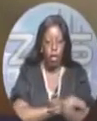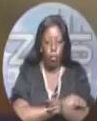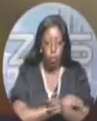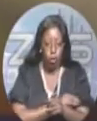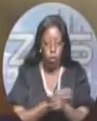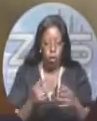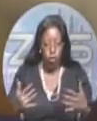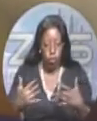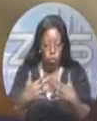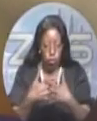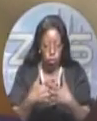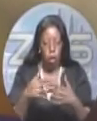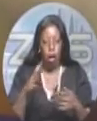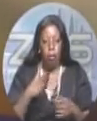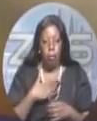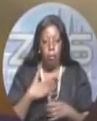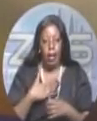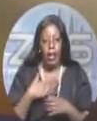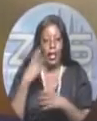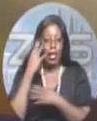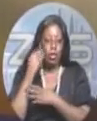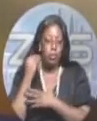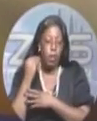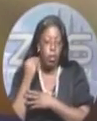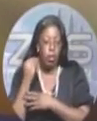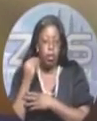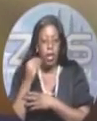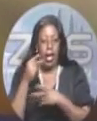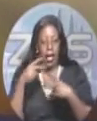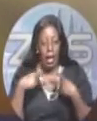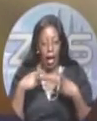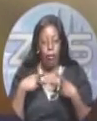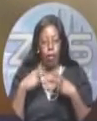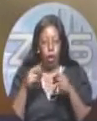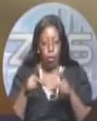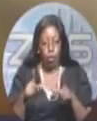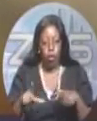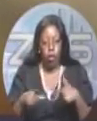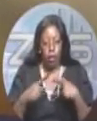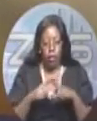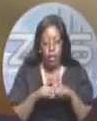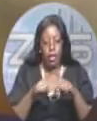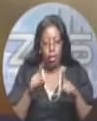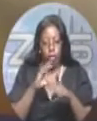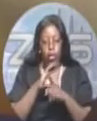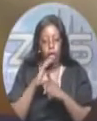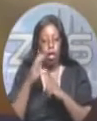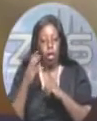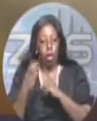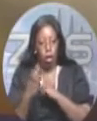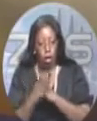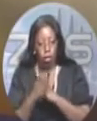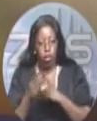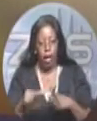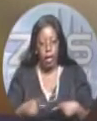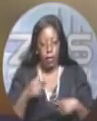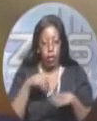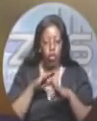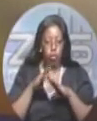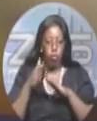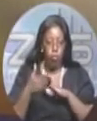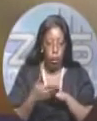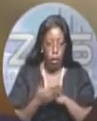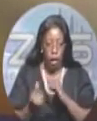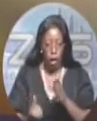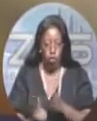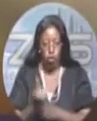my experience and my exposure being having an opportunity to live in so many different cultures. I've lived in Jamaica. I was